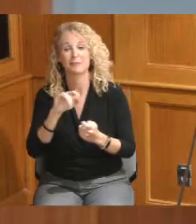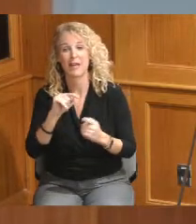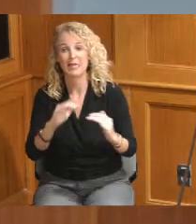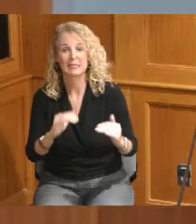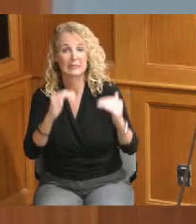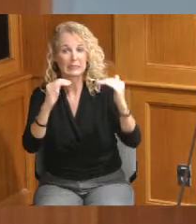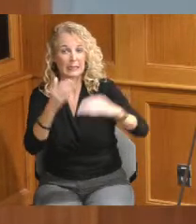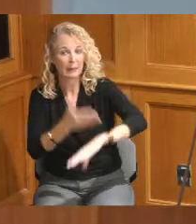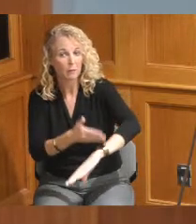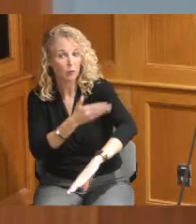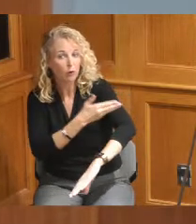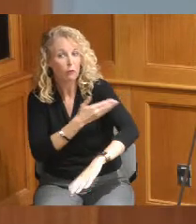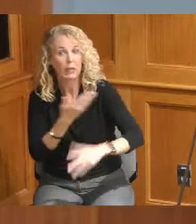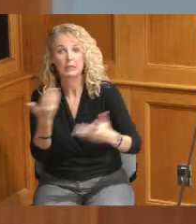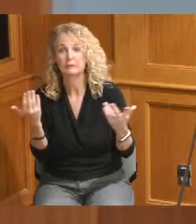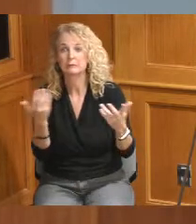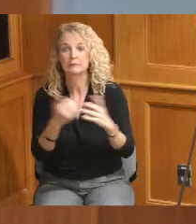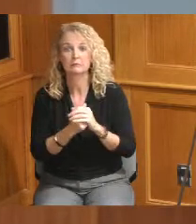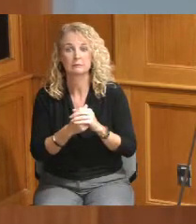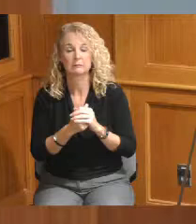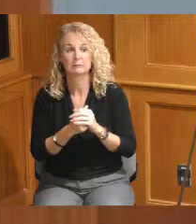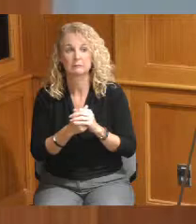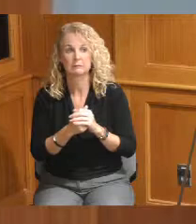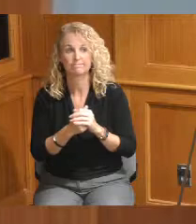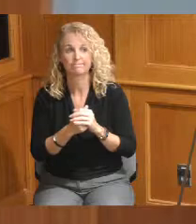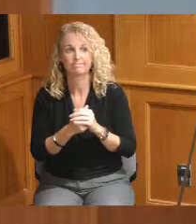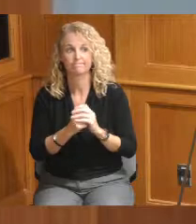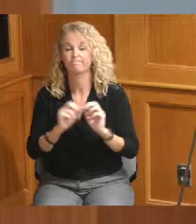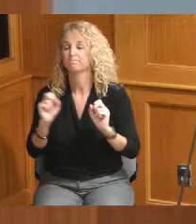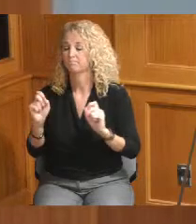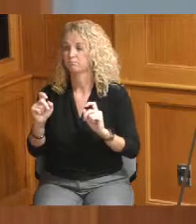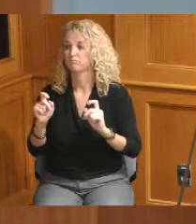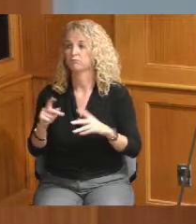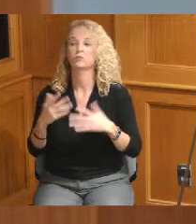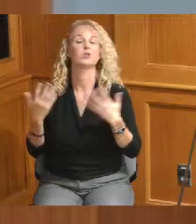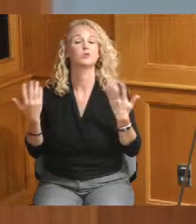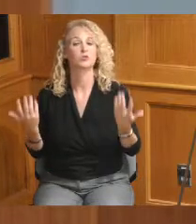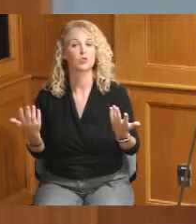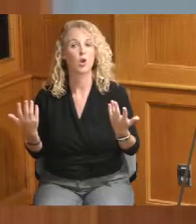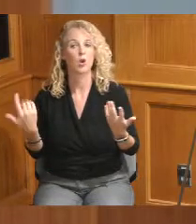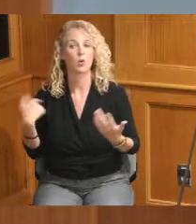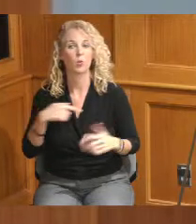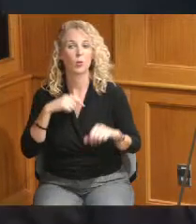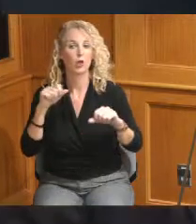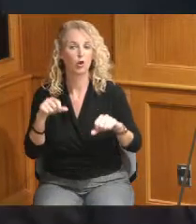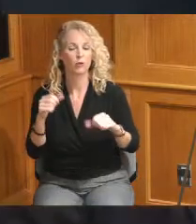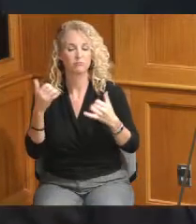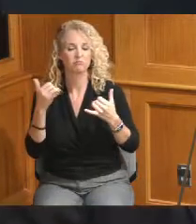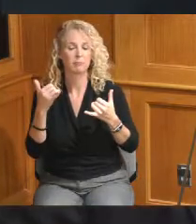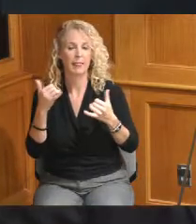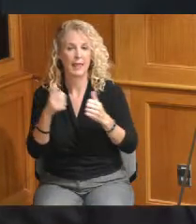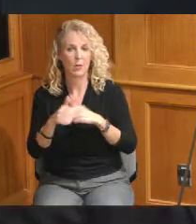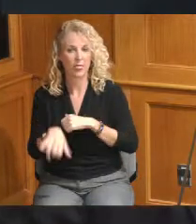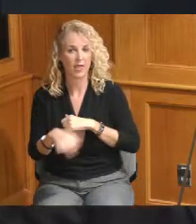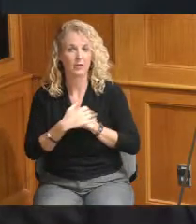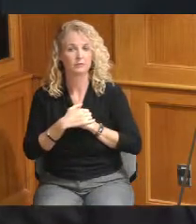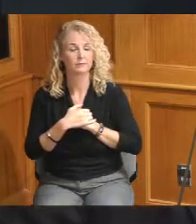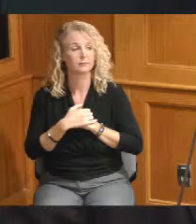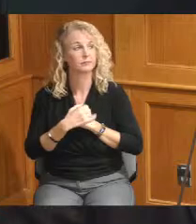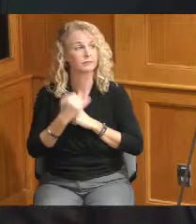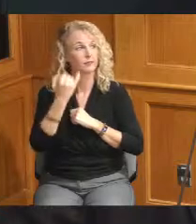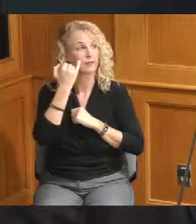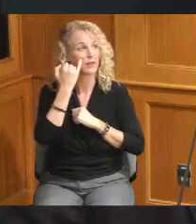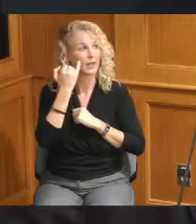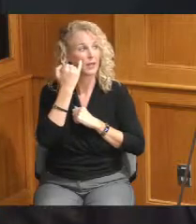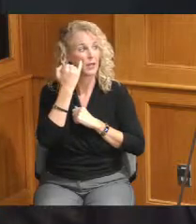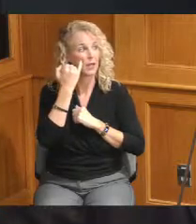upgrades and things of that nature that are important. So something for us to kick around. And if we were